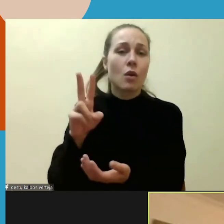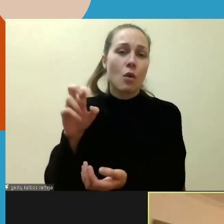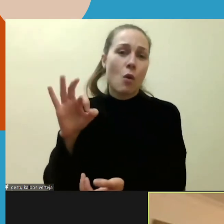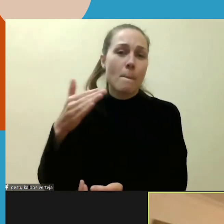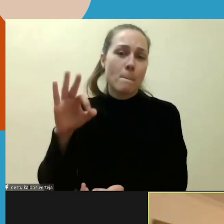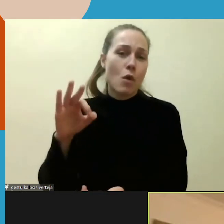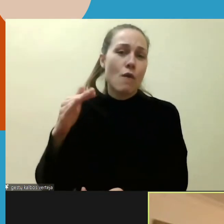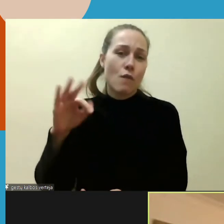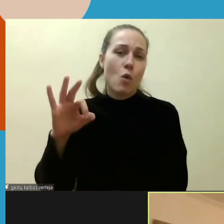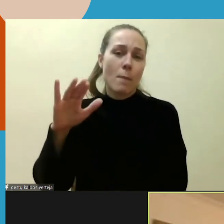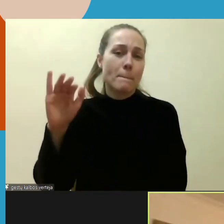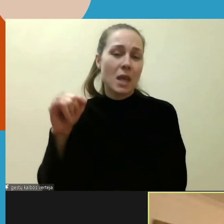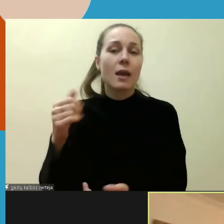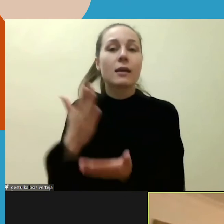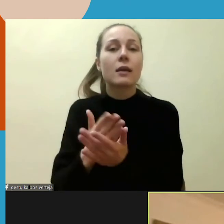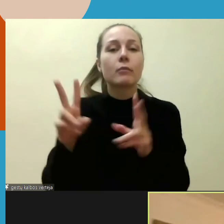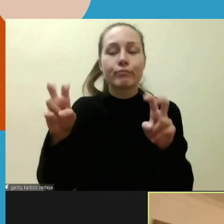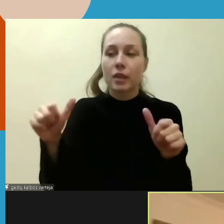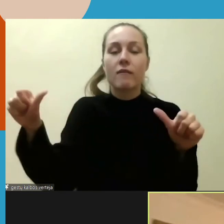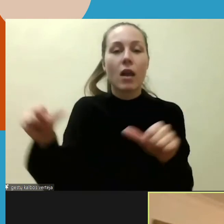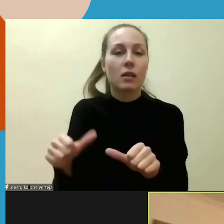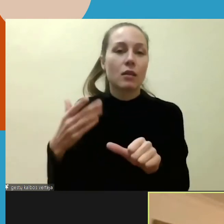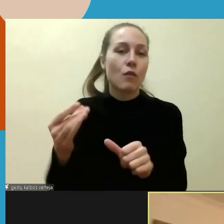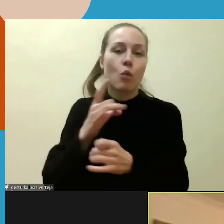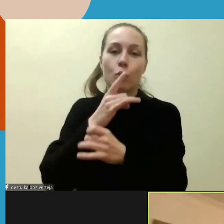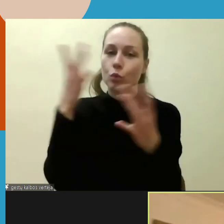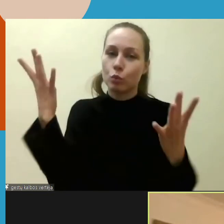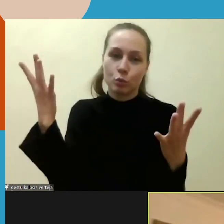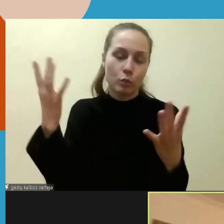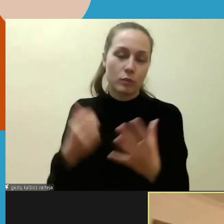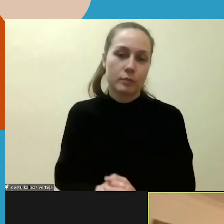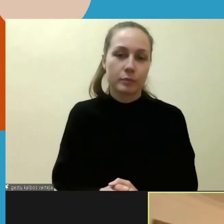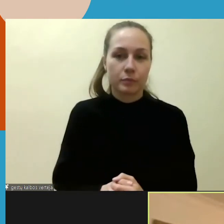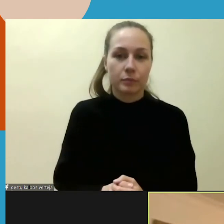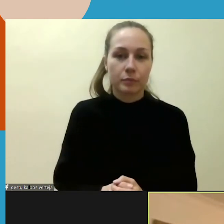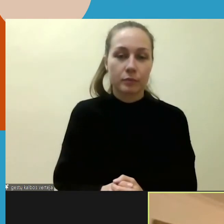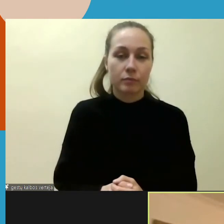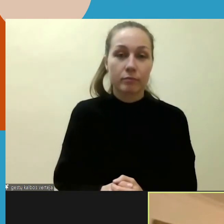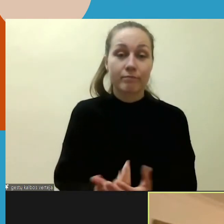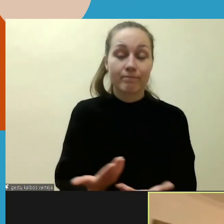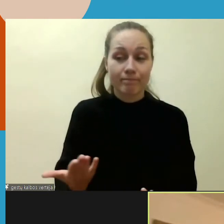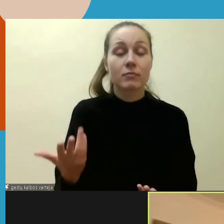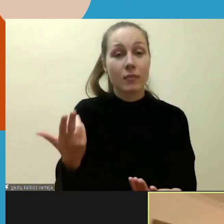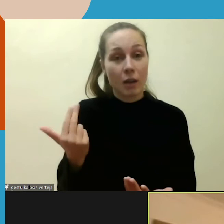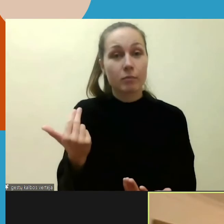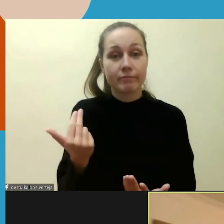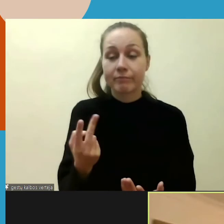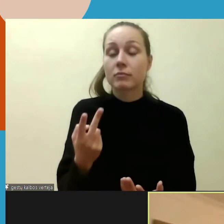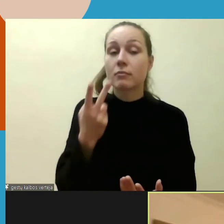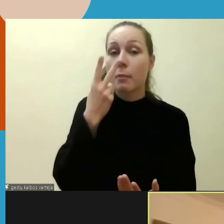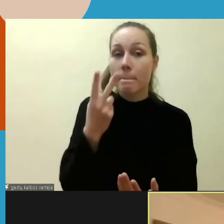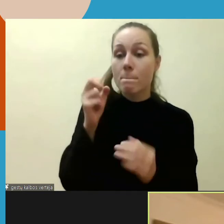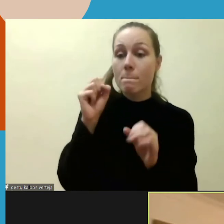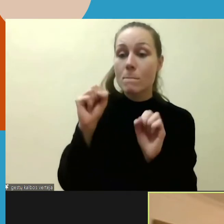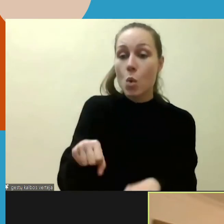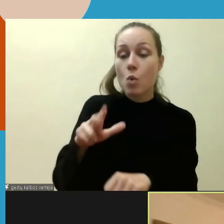is reflected in the responses of police officers to